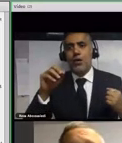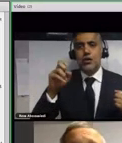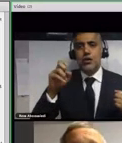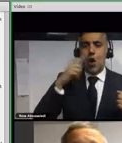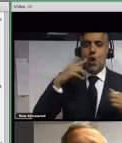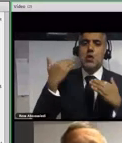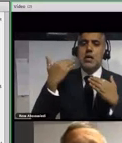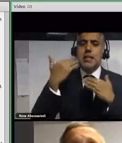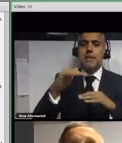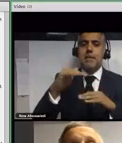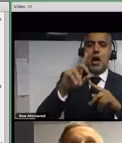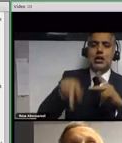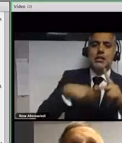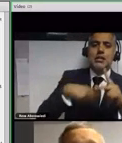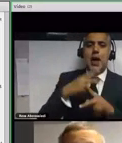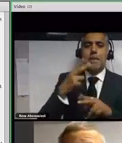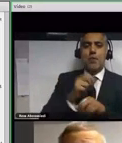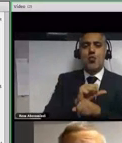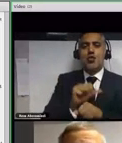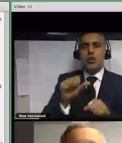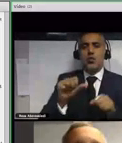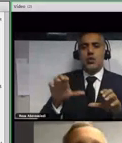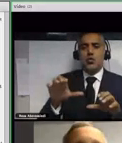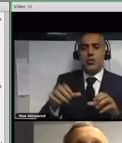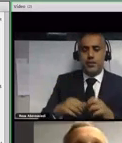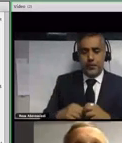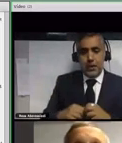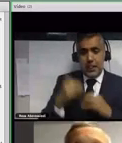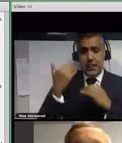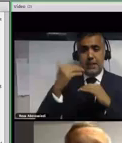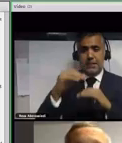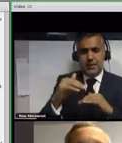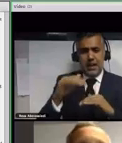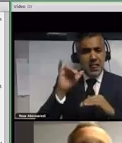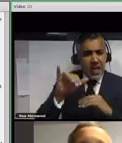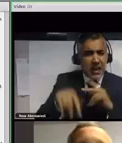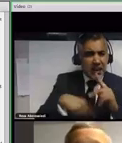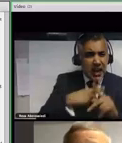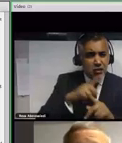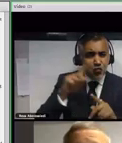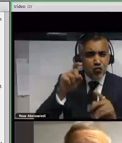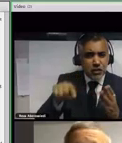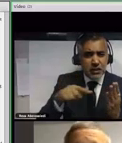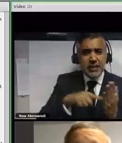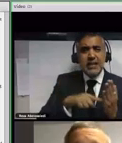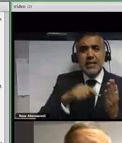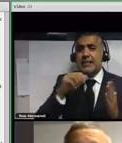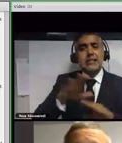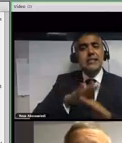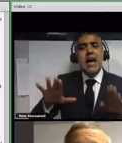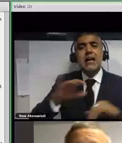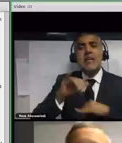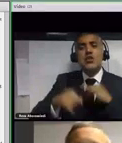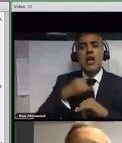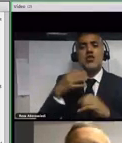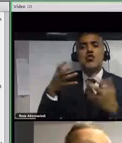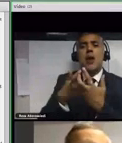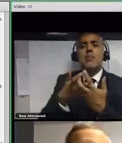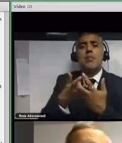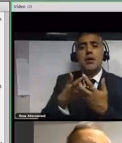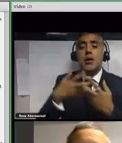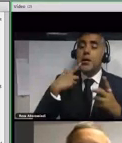limited in the amount or type of work you could do? A question like that is definitely not internationally comparable